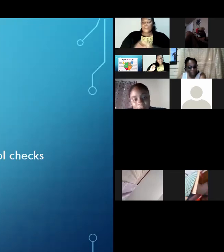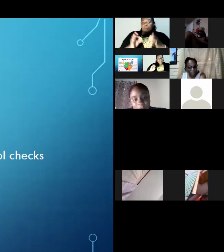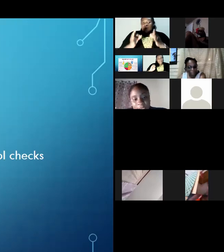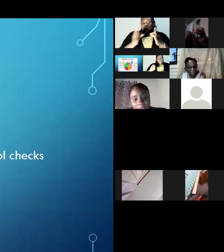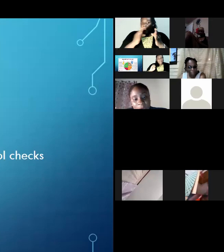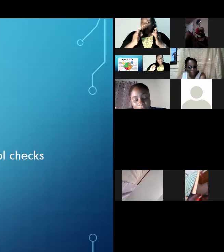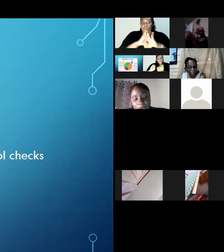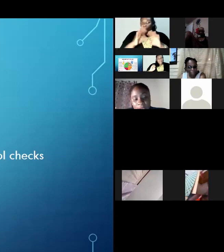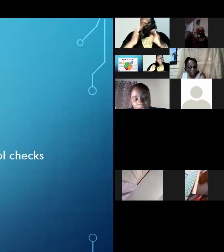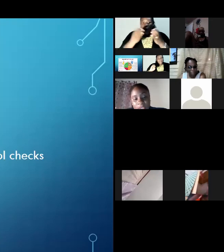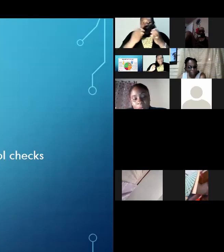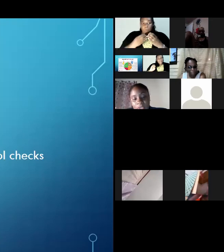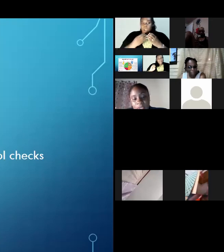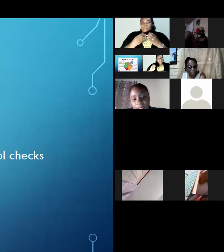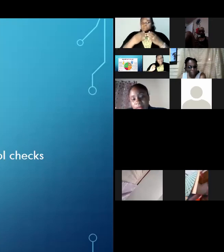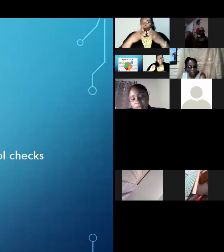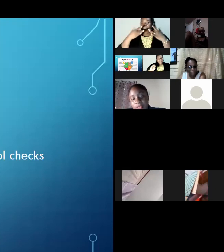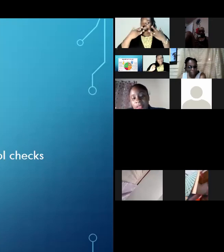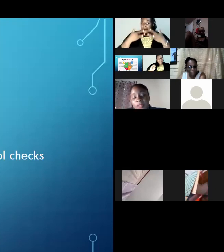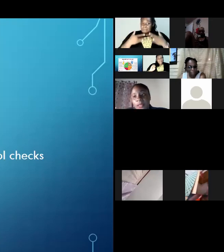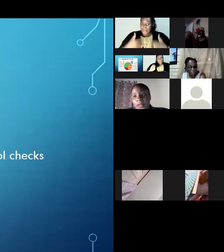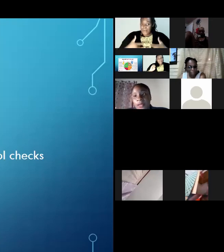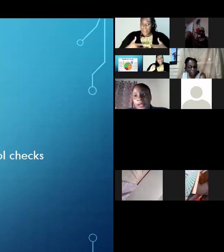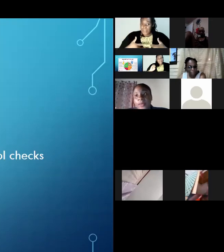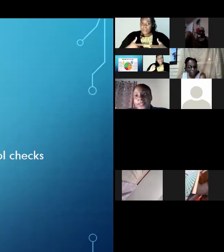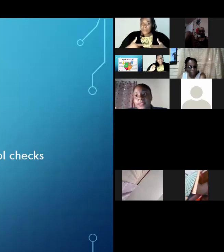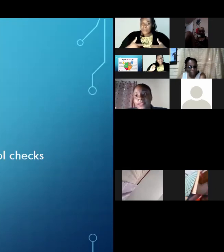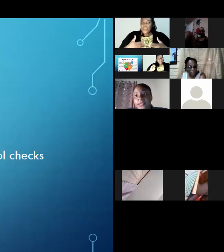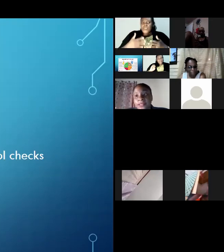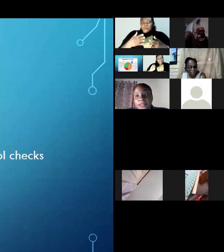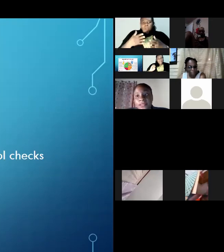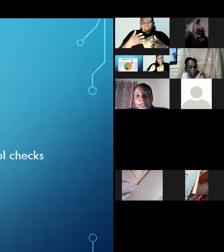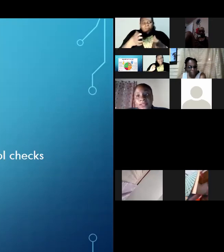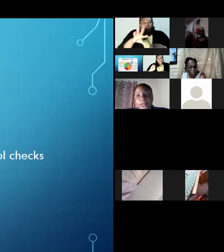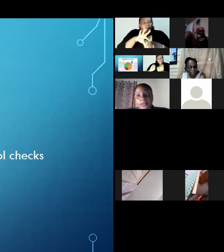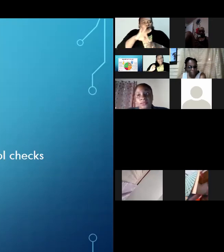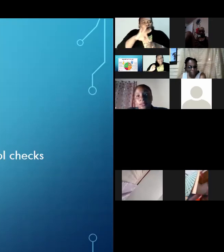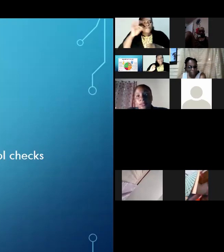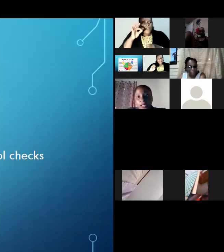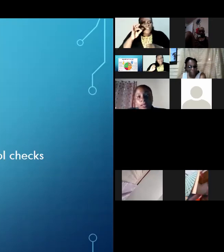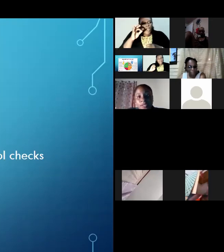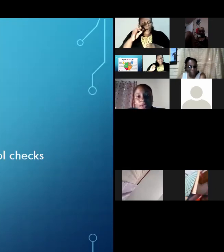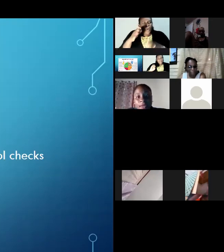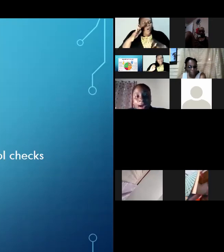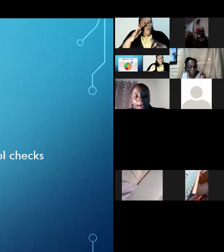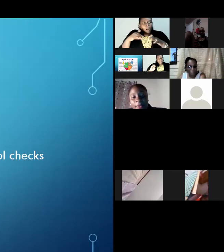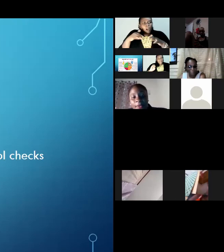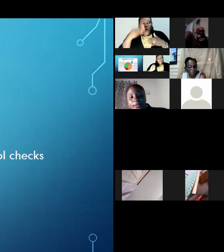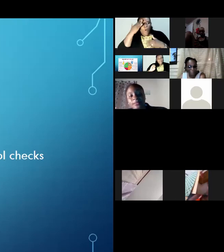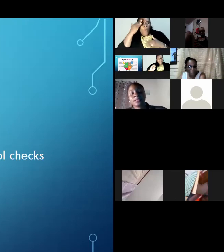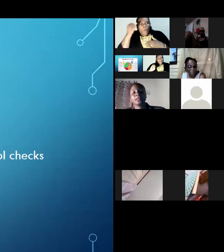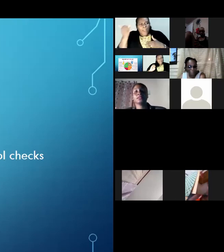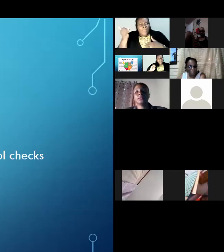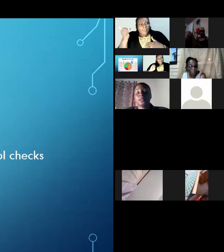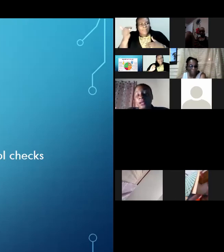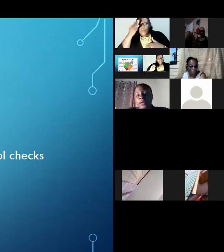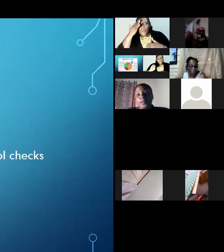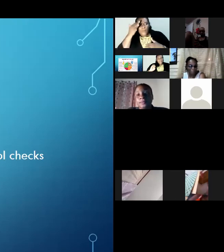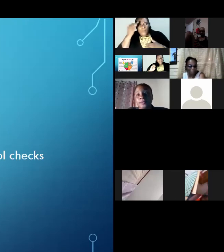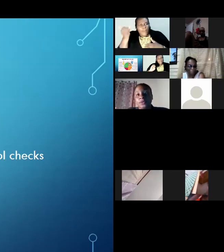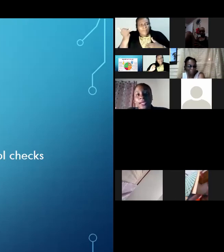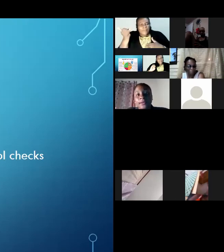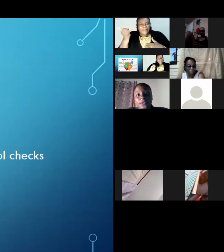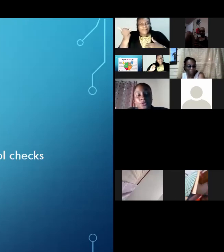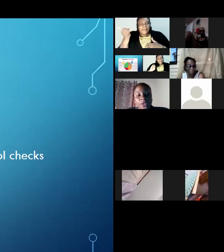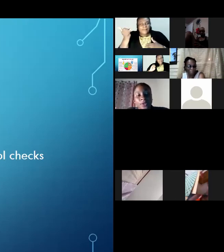find what the cause of the depression is. Is it linked to something that happened in